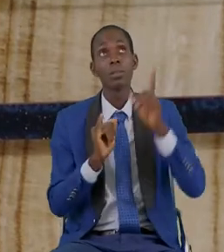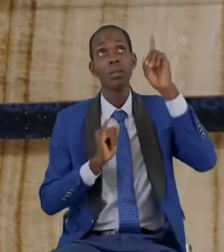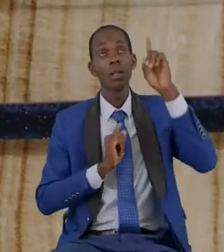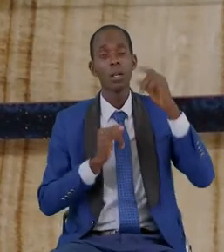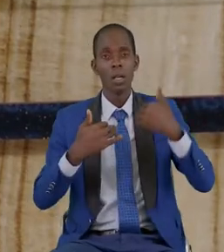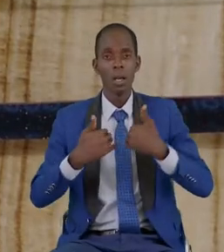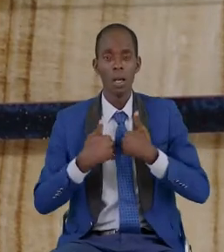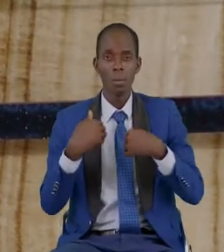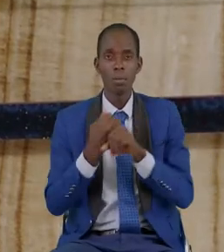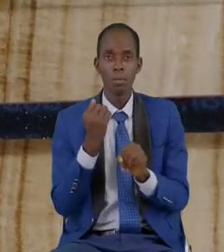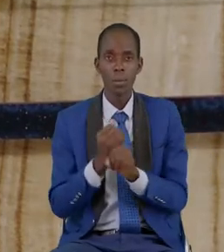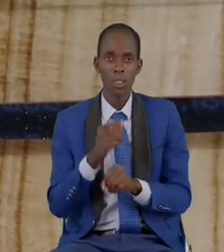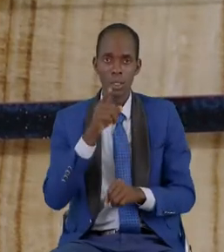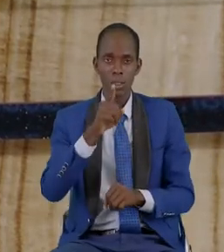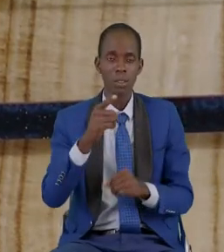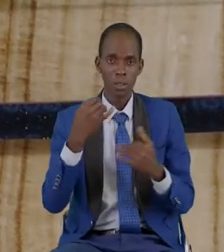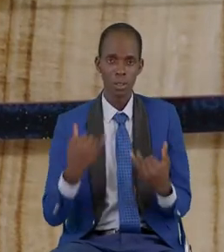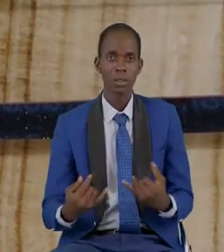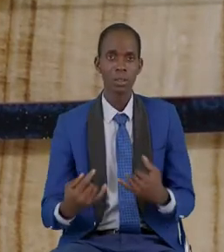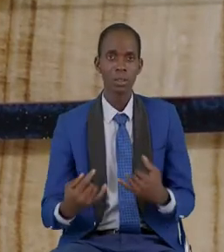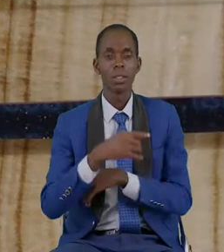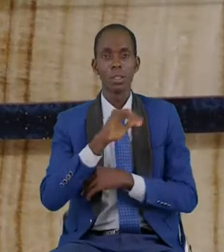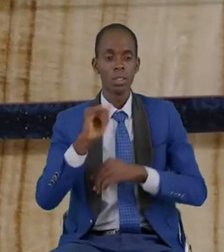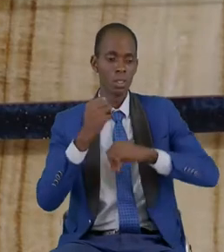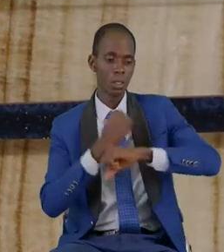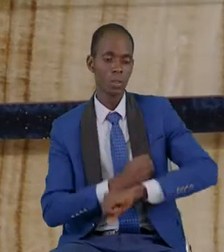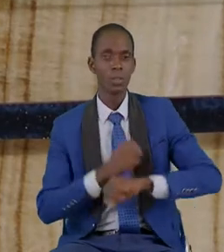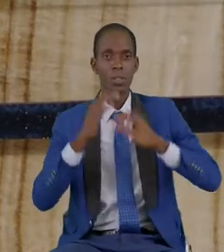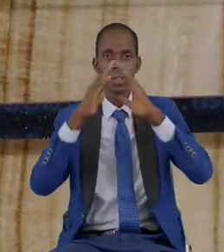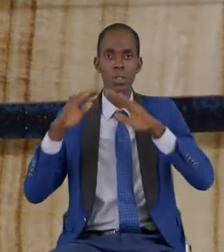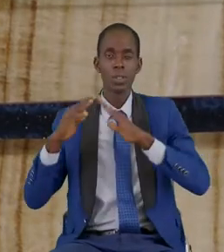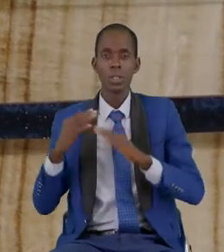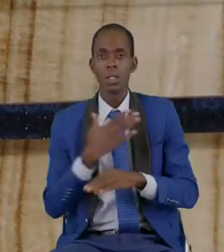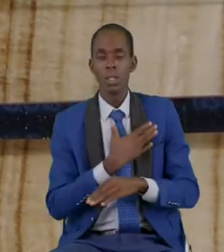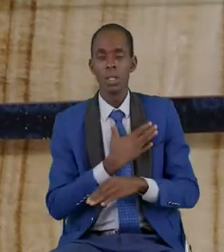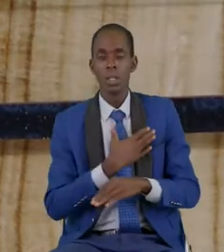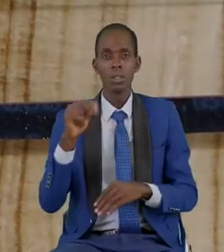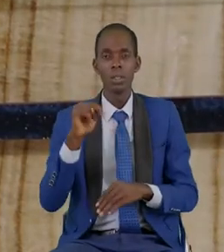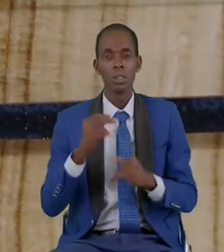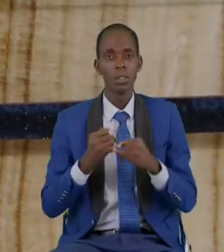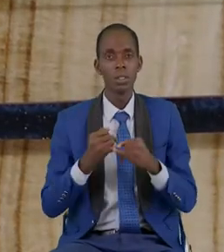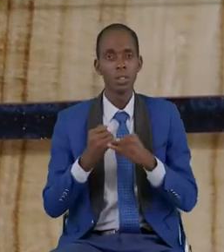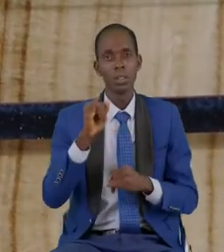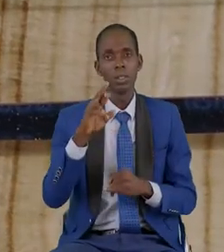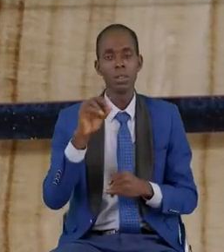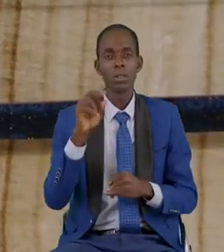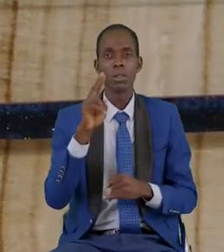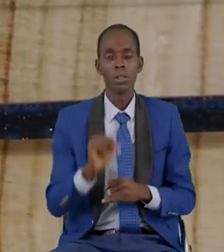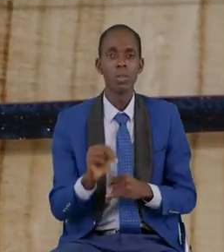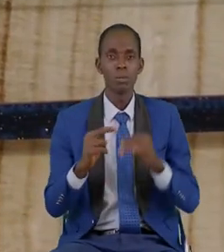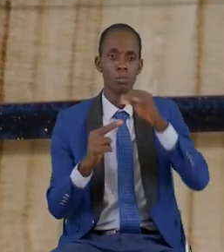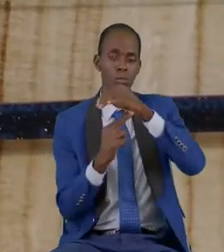thee this day a defense city and an iron pillar and brazen walls against